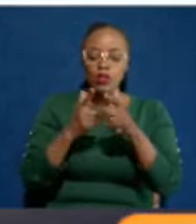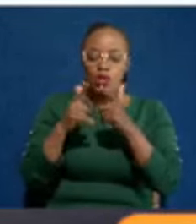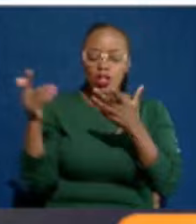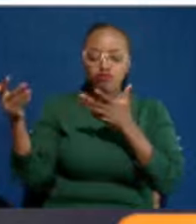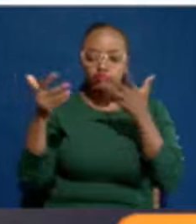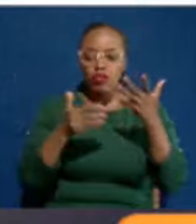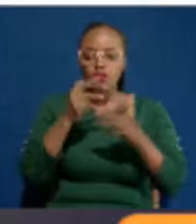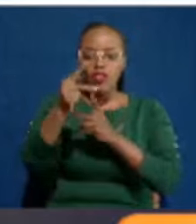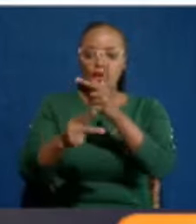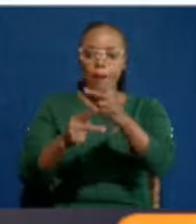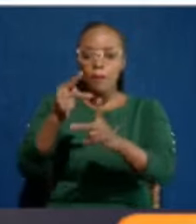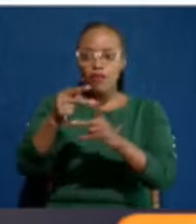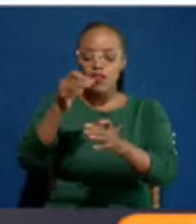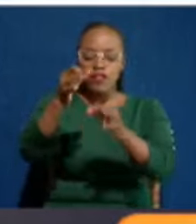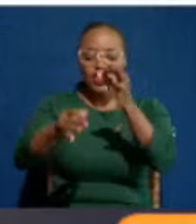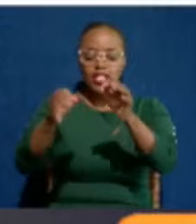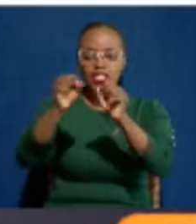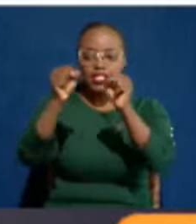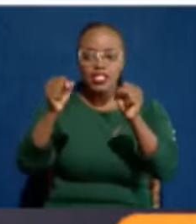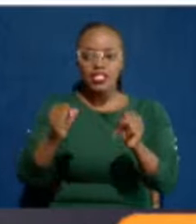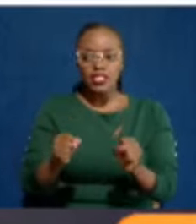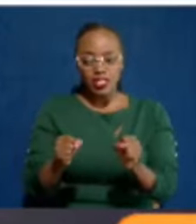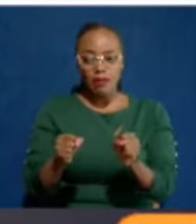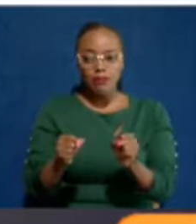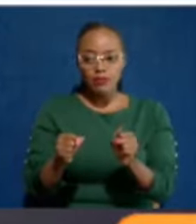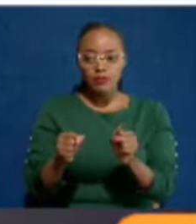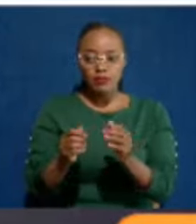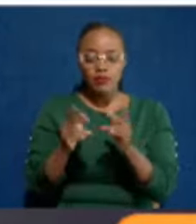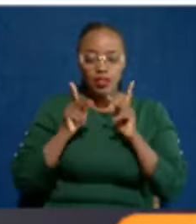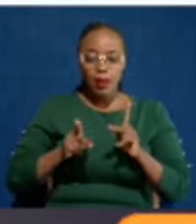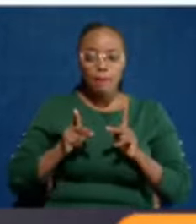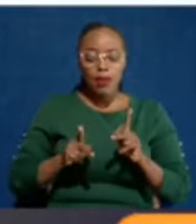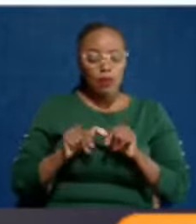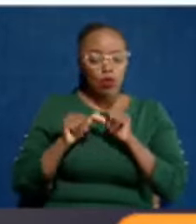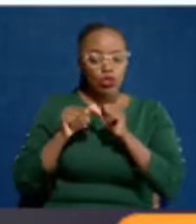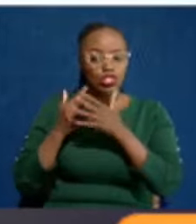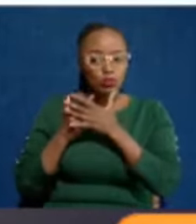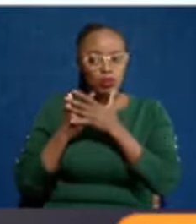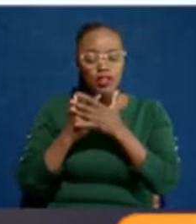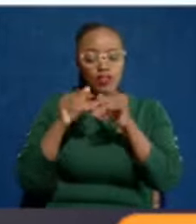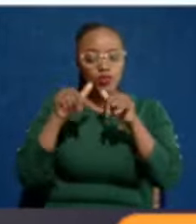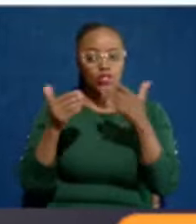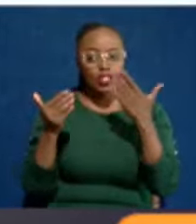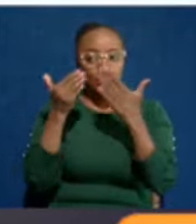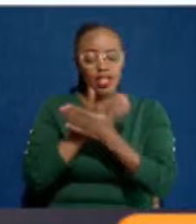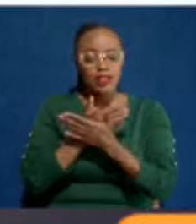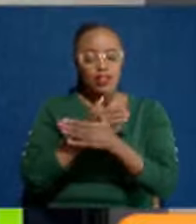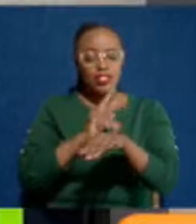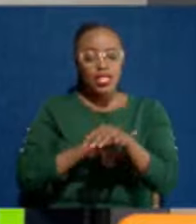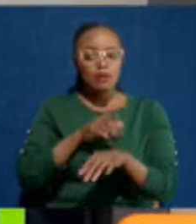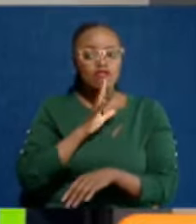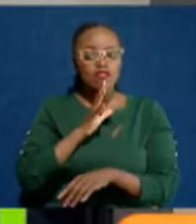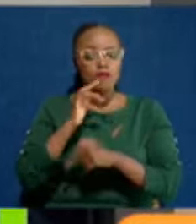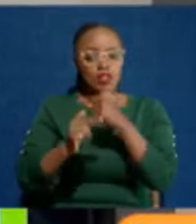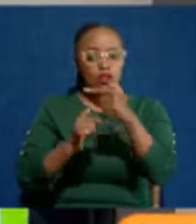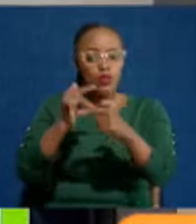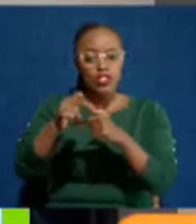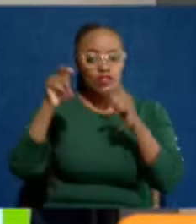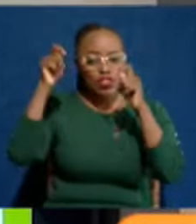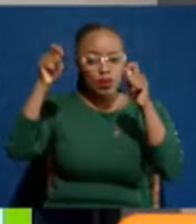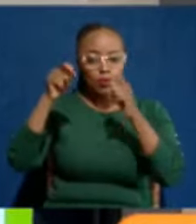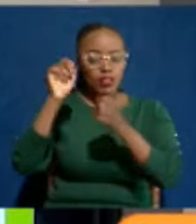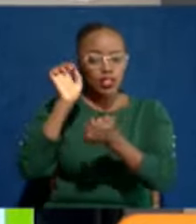the processing through the justice system, people are still in custody tonight as we speak. So protesters